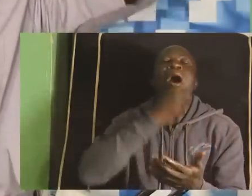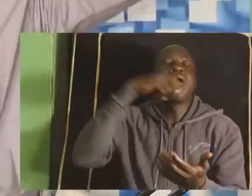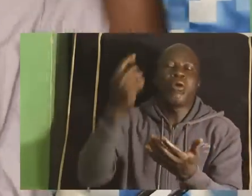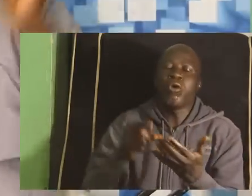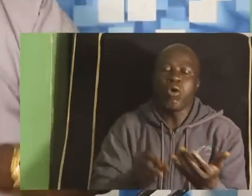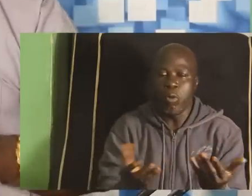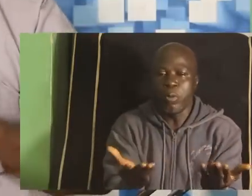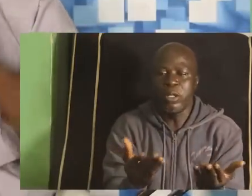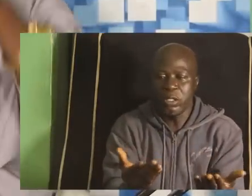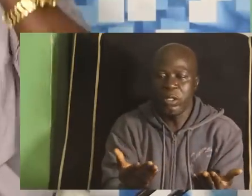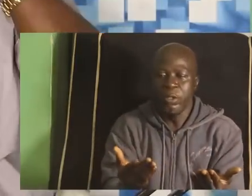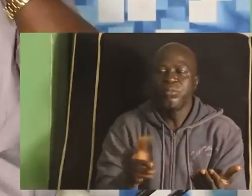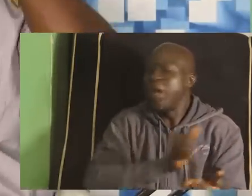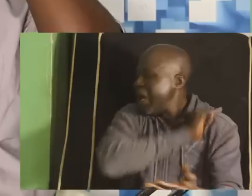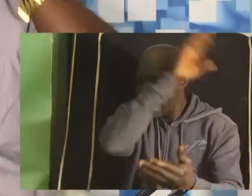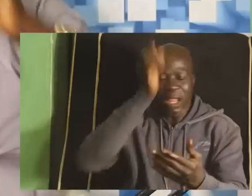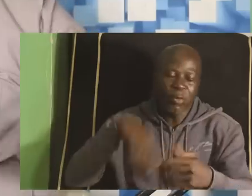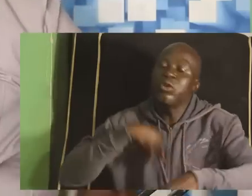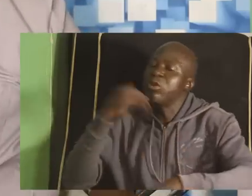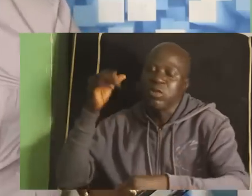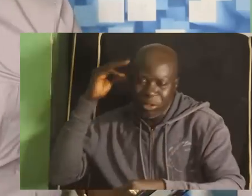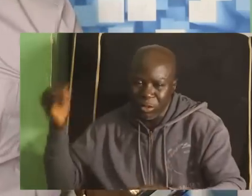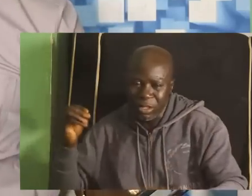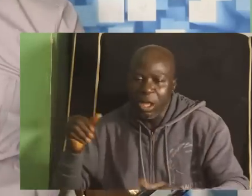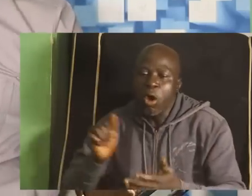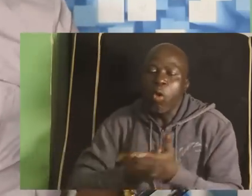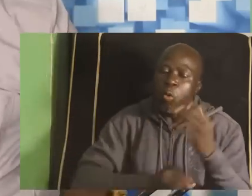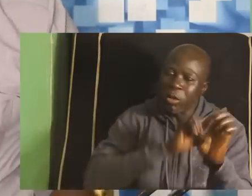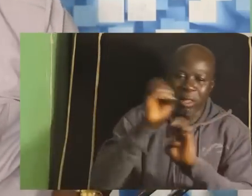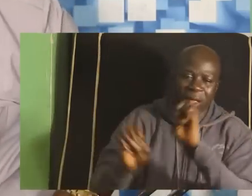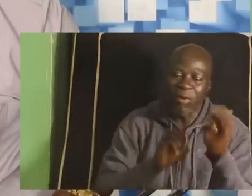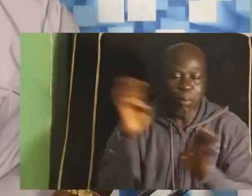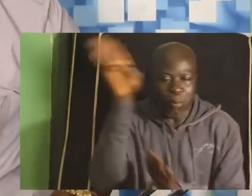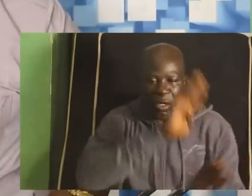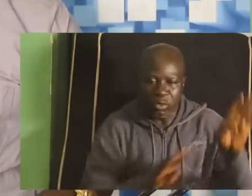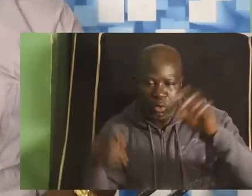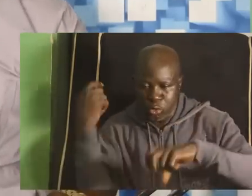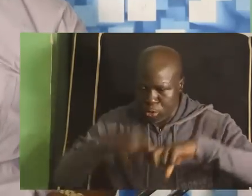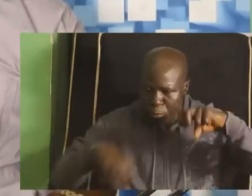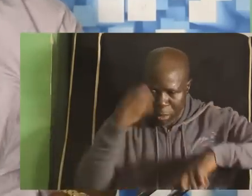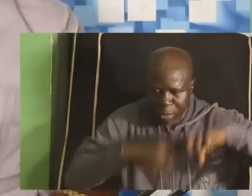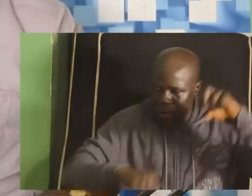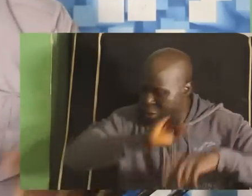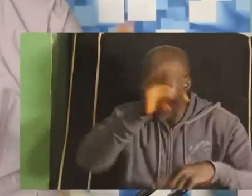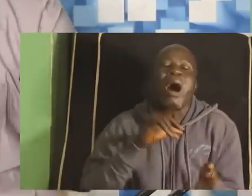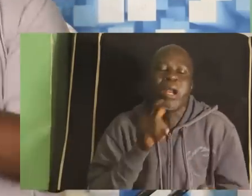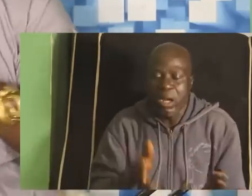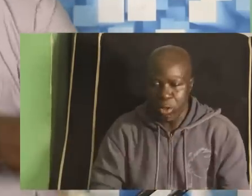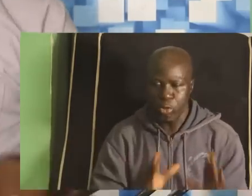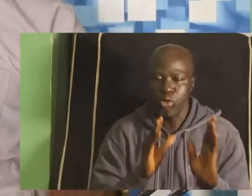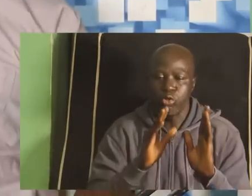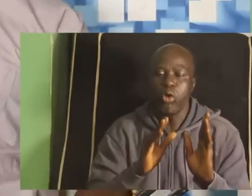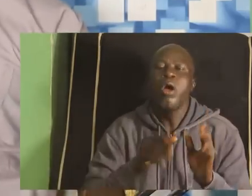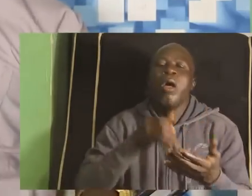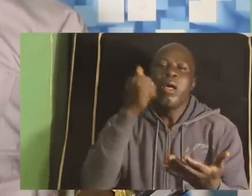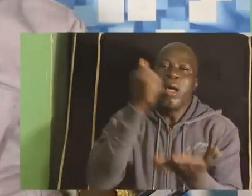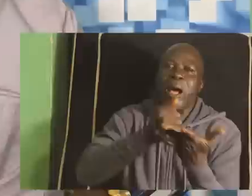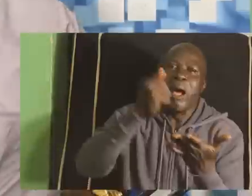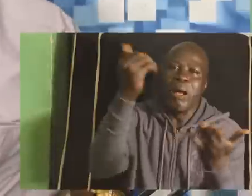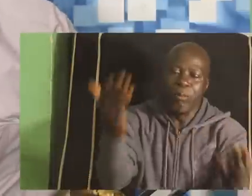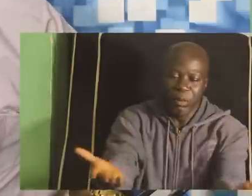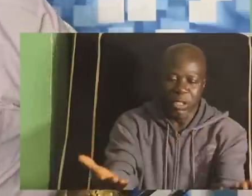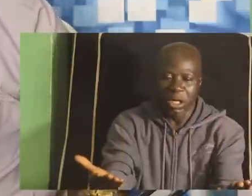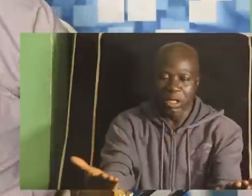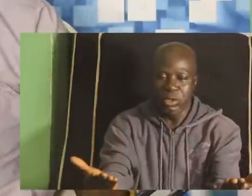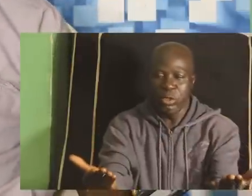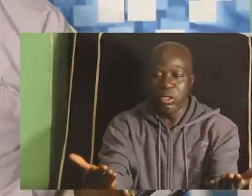Ne Ani Bo Daba E Gbogbo To Ja O Ki O Je Ole Ro Mo Yo Gbogbo Ya Ko Ba Se Lori Ko Ni